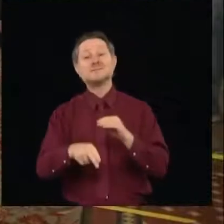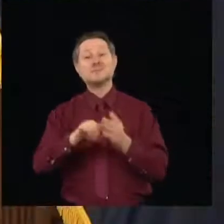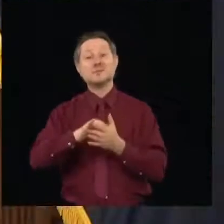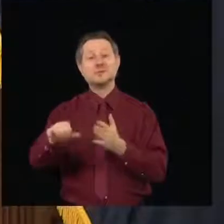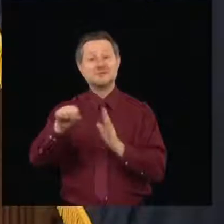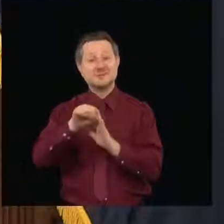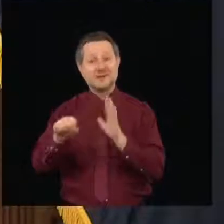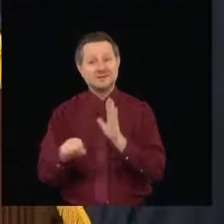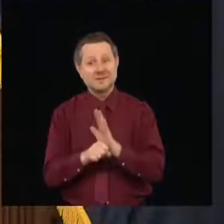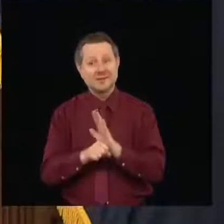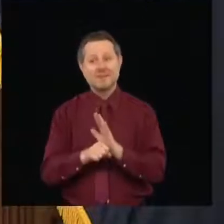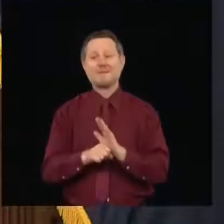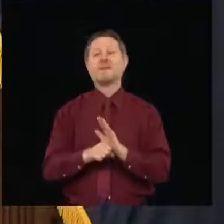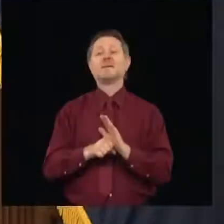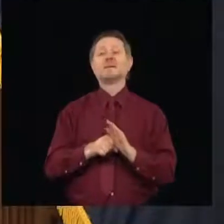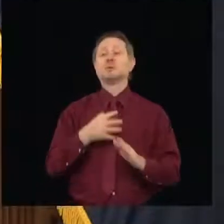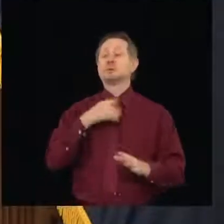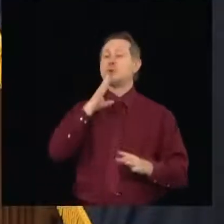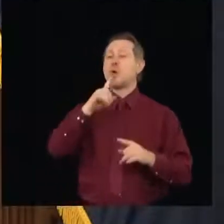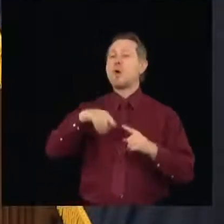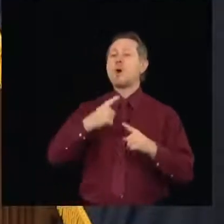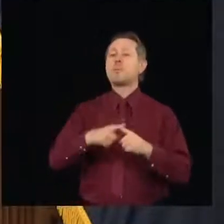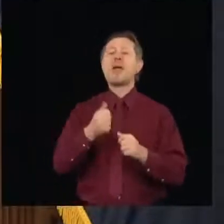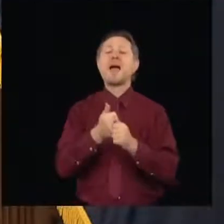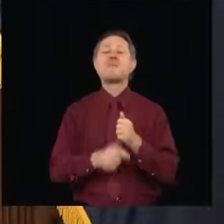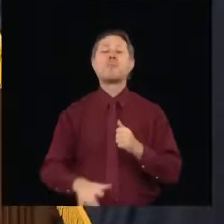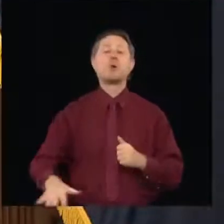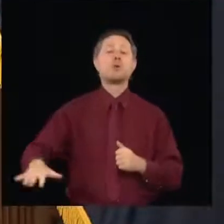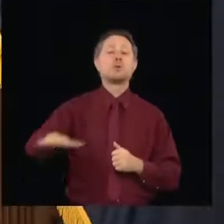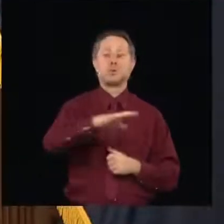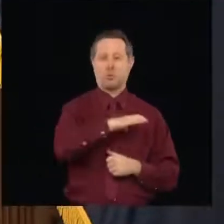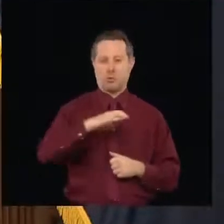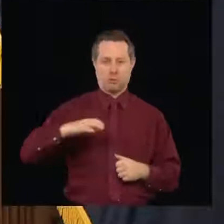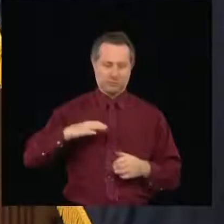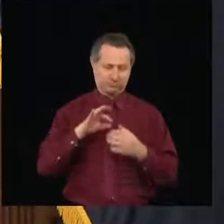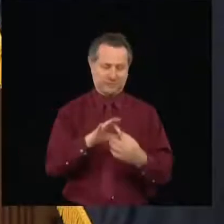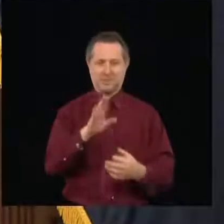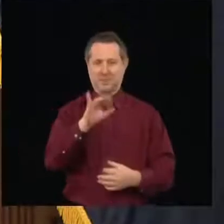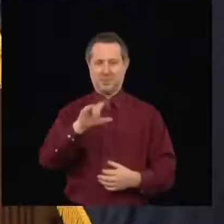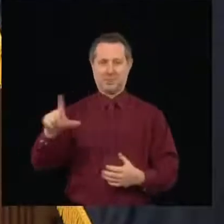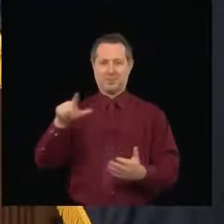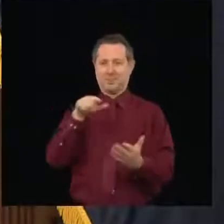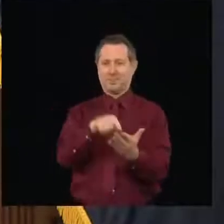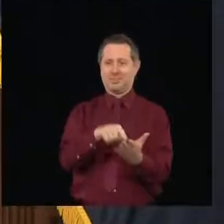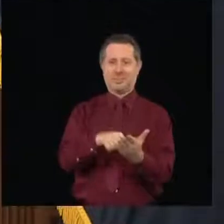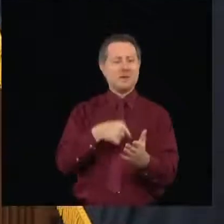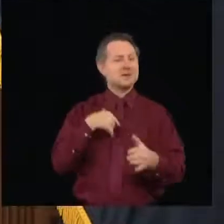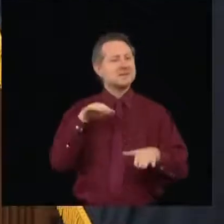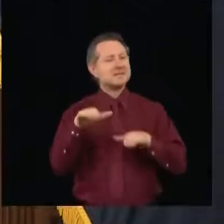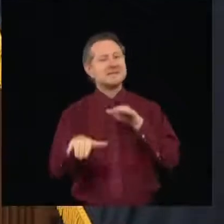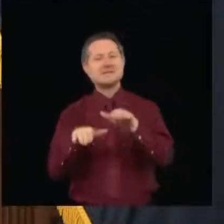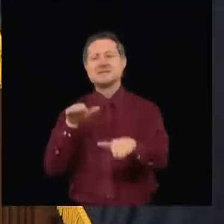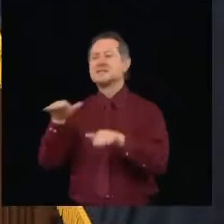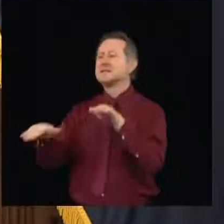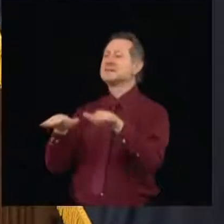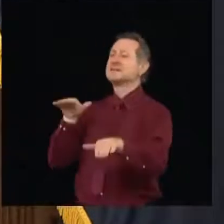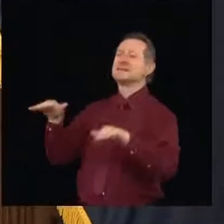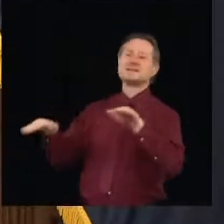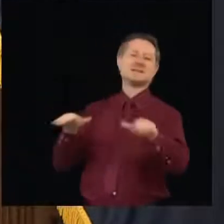I've spoken to everyone about the bill to such an extent that I'm sure none of our